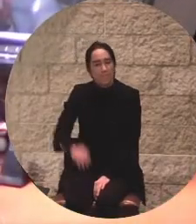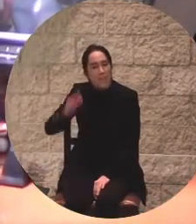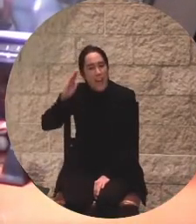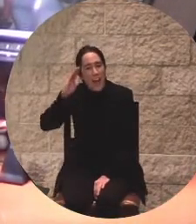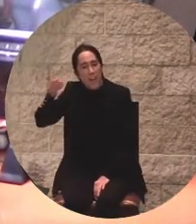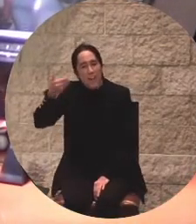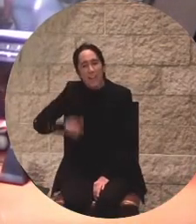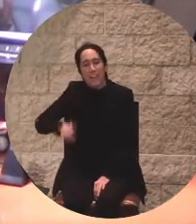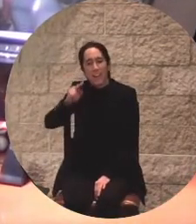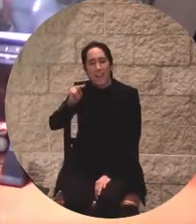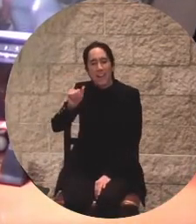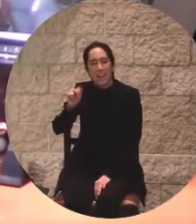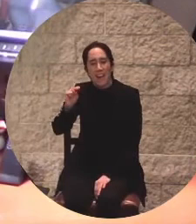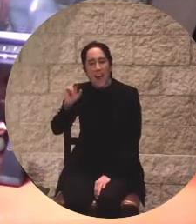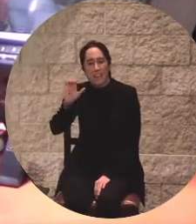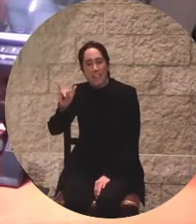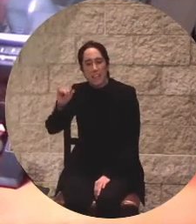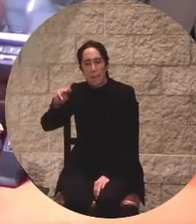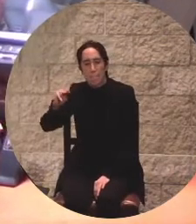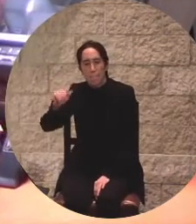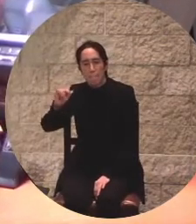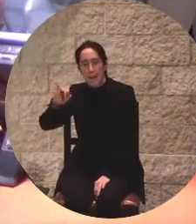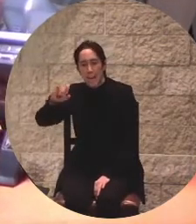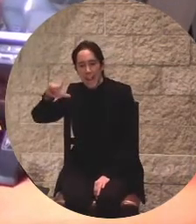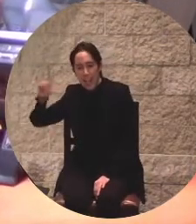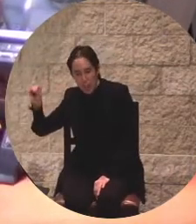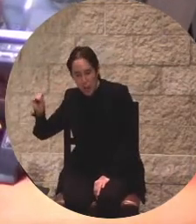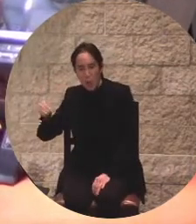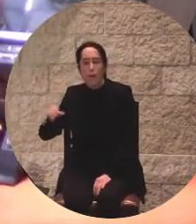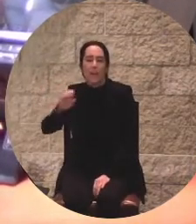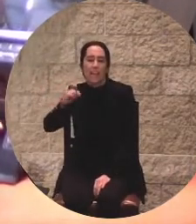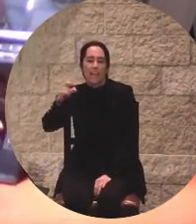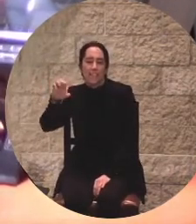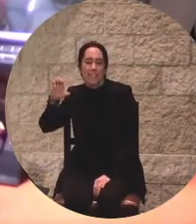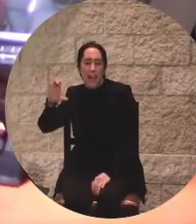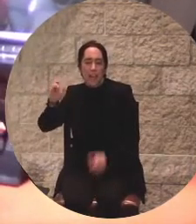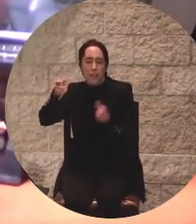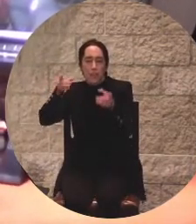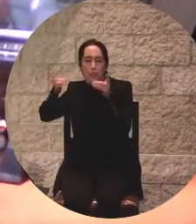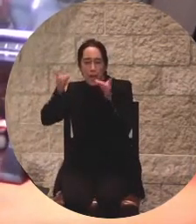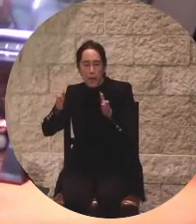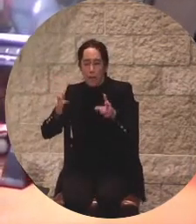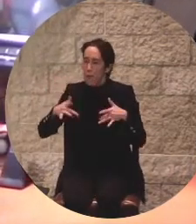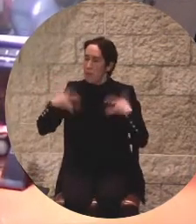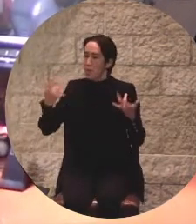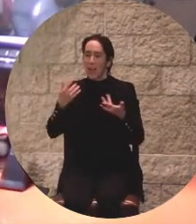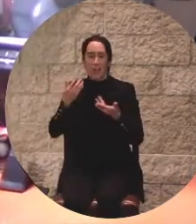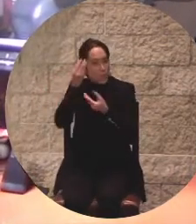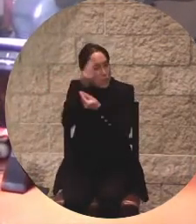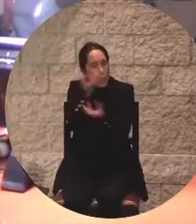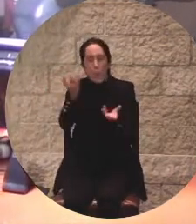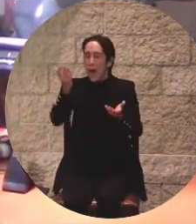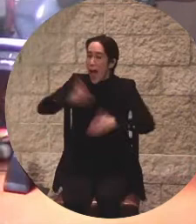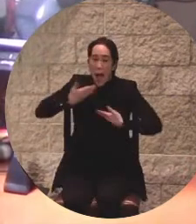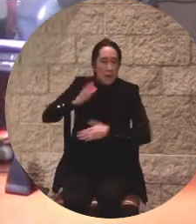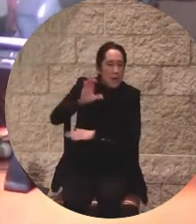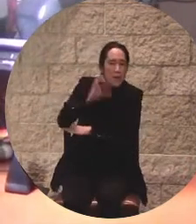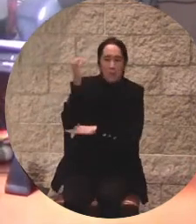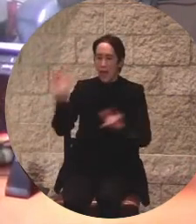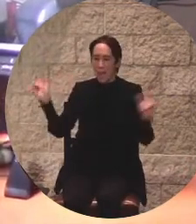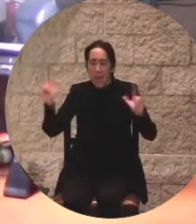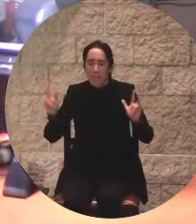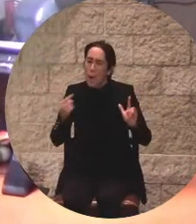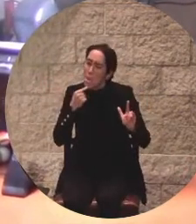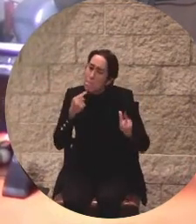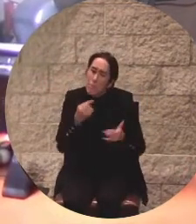Nancy Miello here, Executive Director. Thrilled to be able to say Merry Christmas. We love you, we miss you, and we're so eager for us all